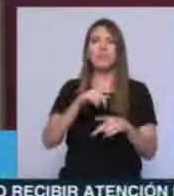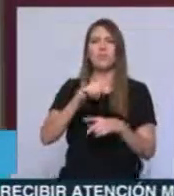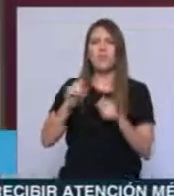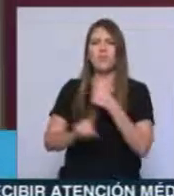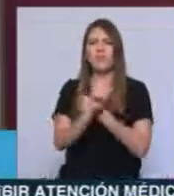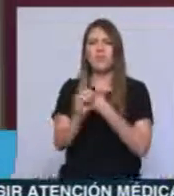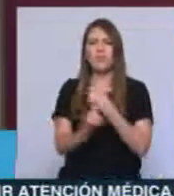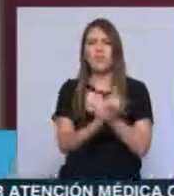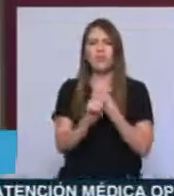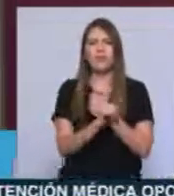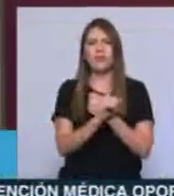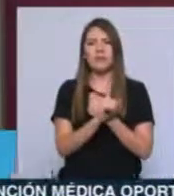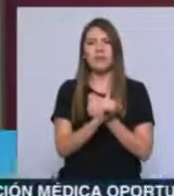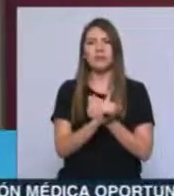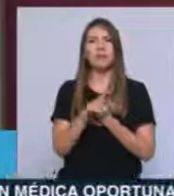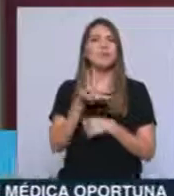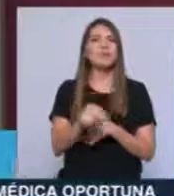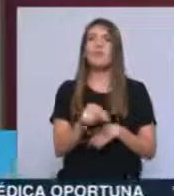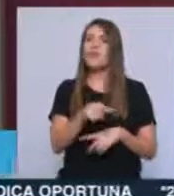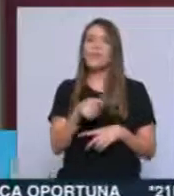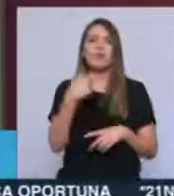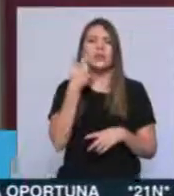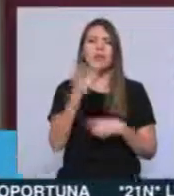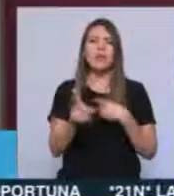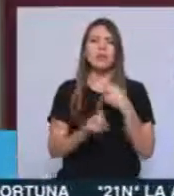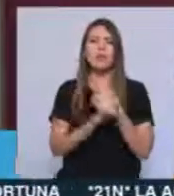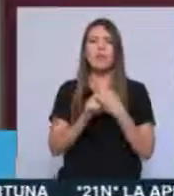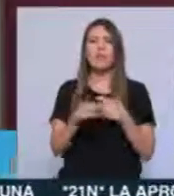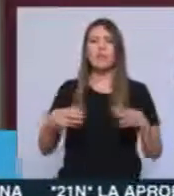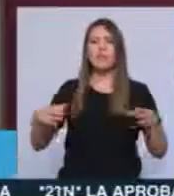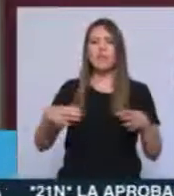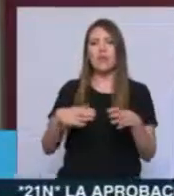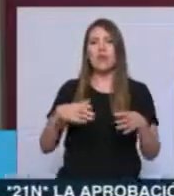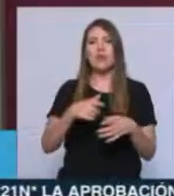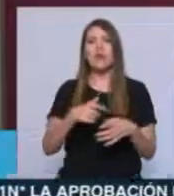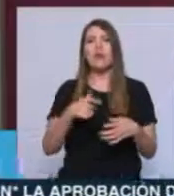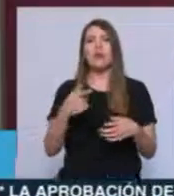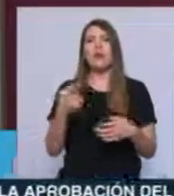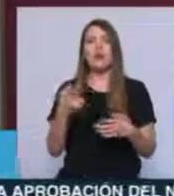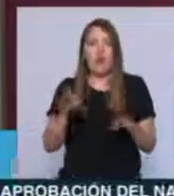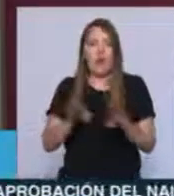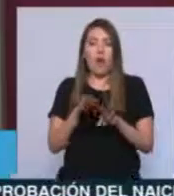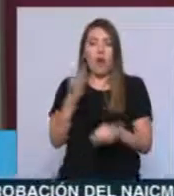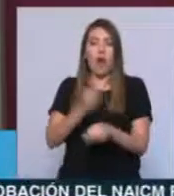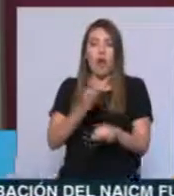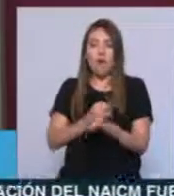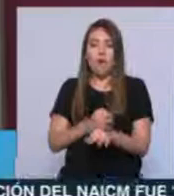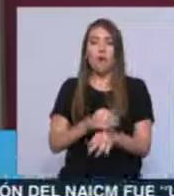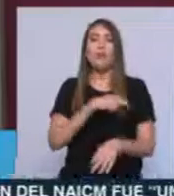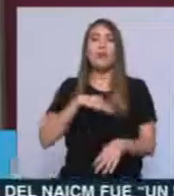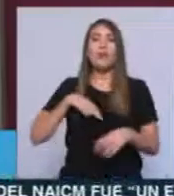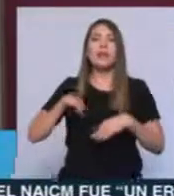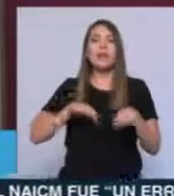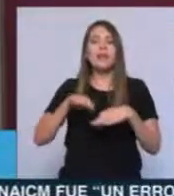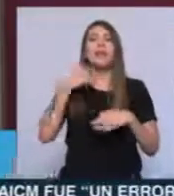happy, healthy community is not going to get into conflicts like we do today. So our job is to bring that happiness,